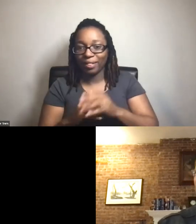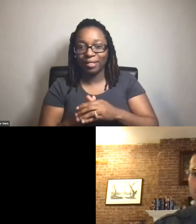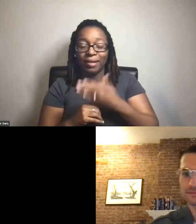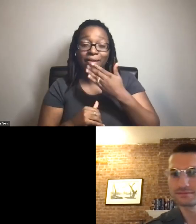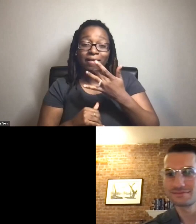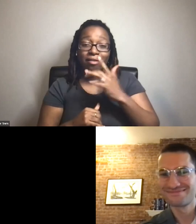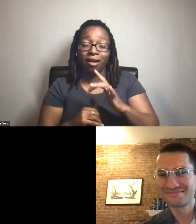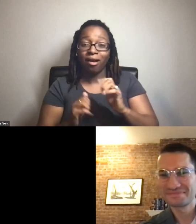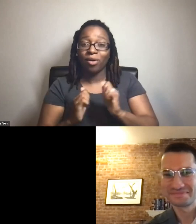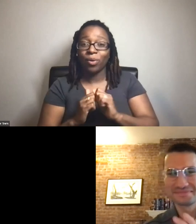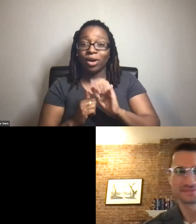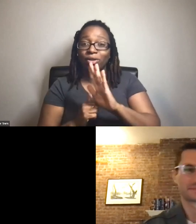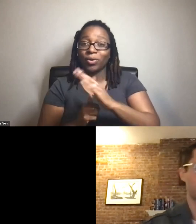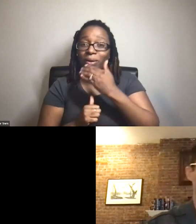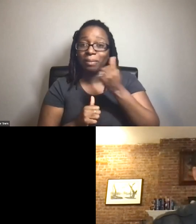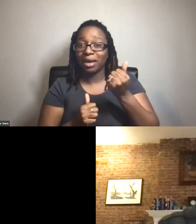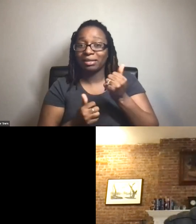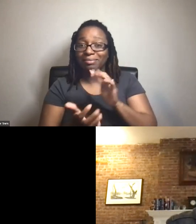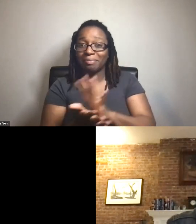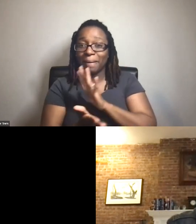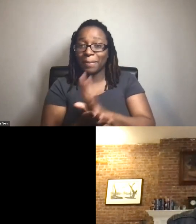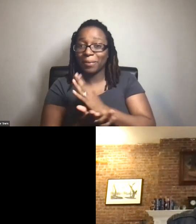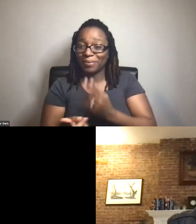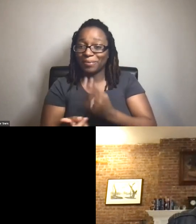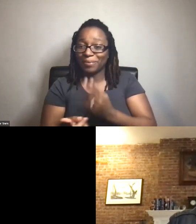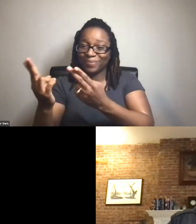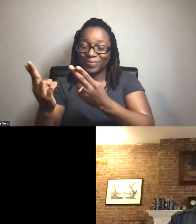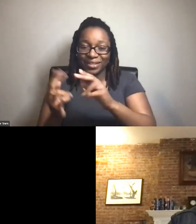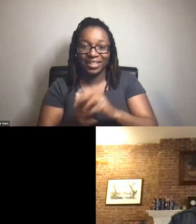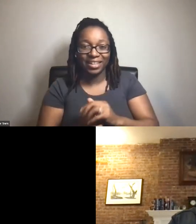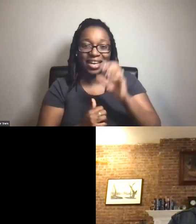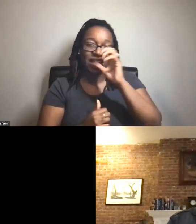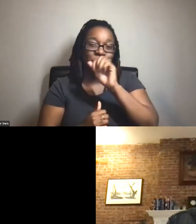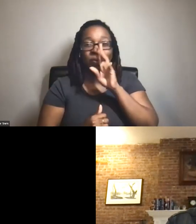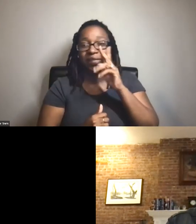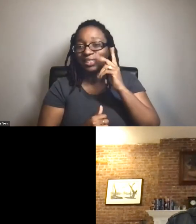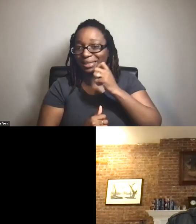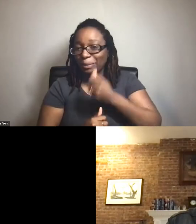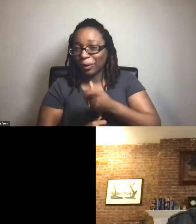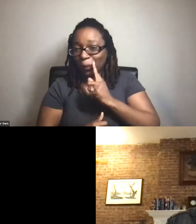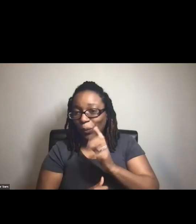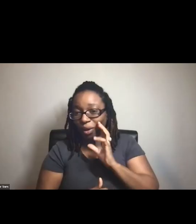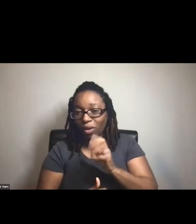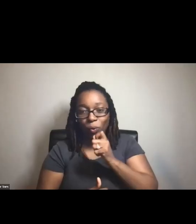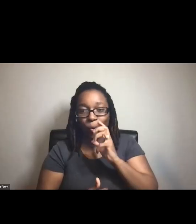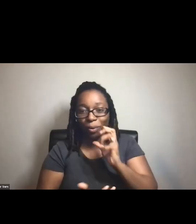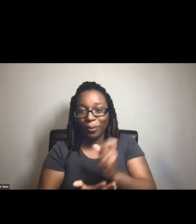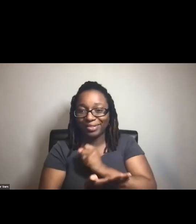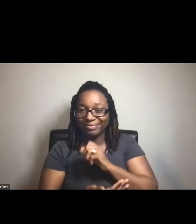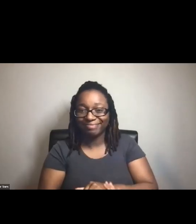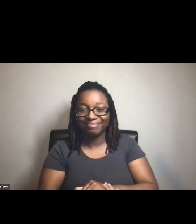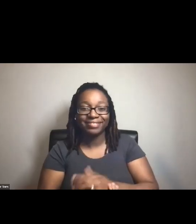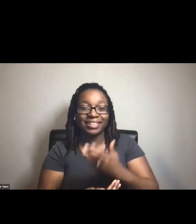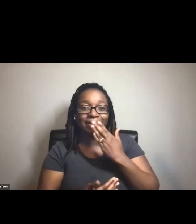with the best paper nomination. I guess we'll find out tomorrow the results. Thank you very